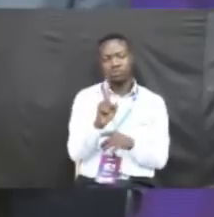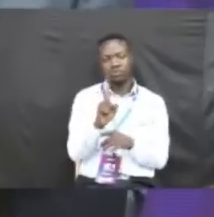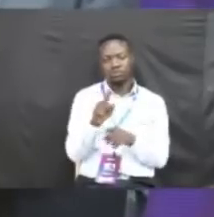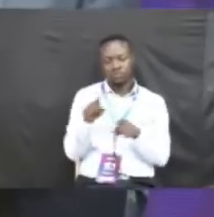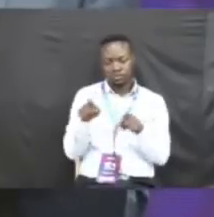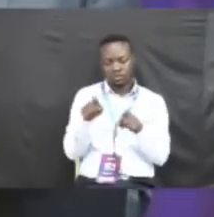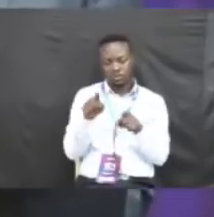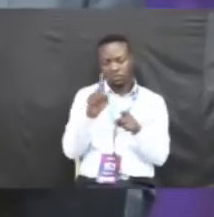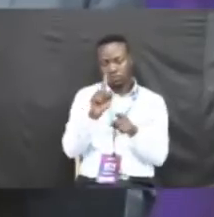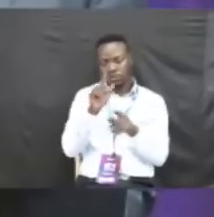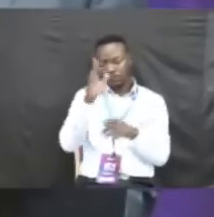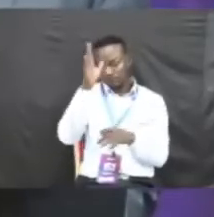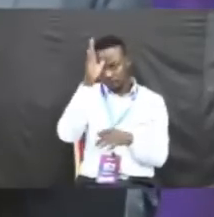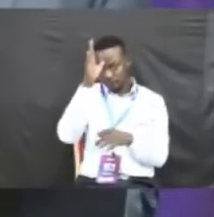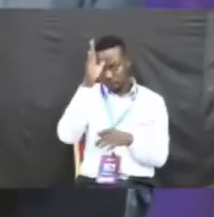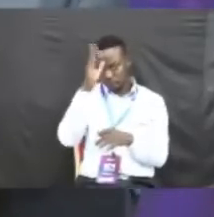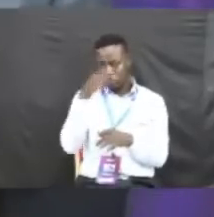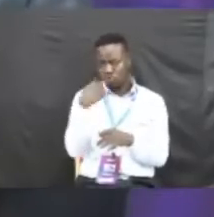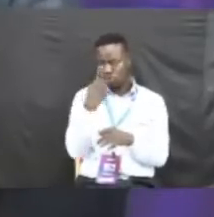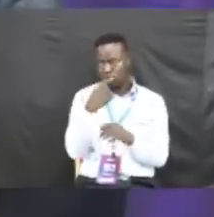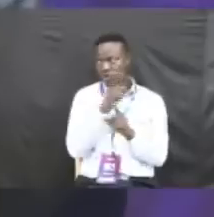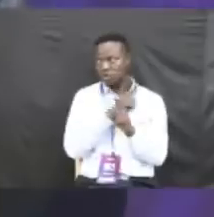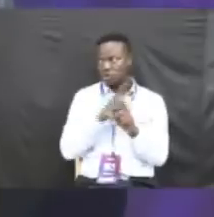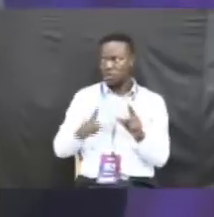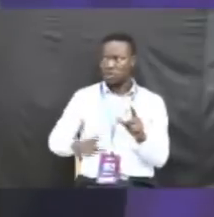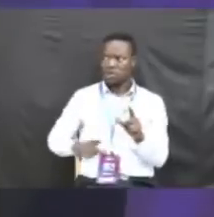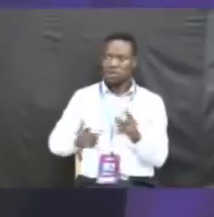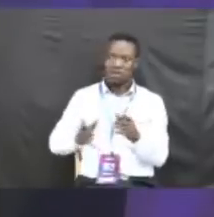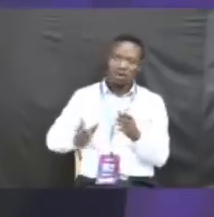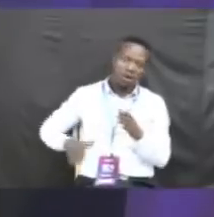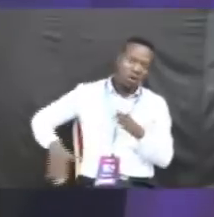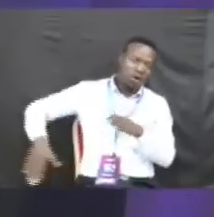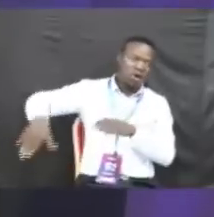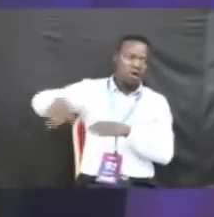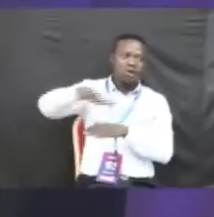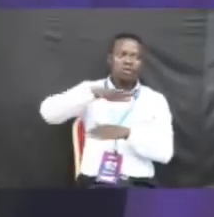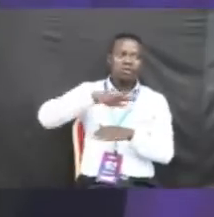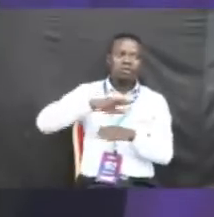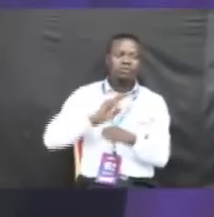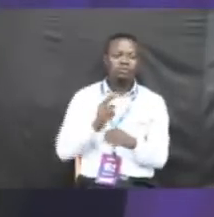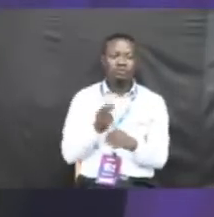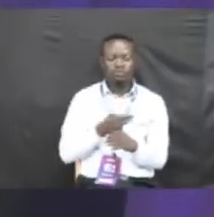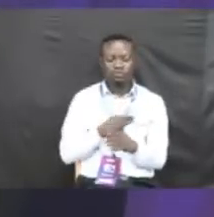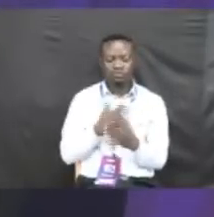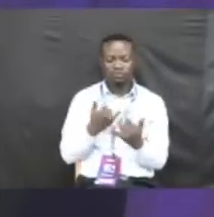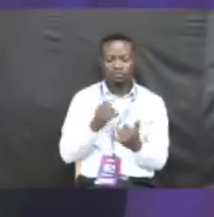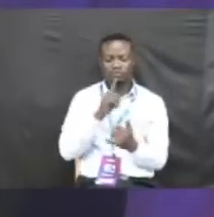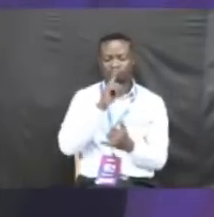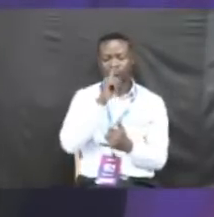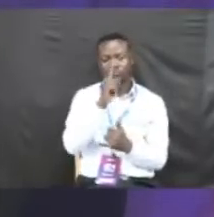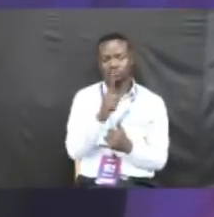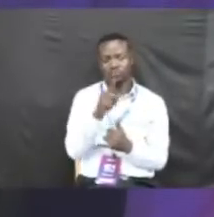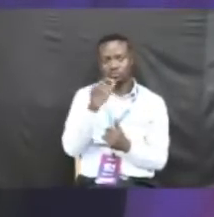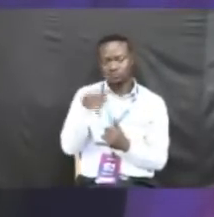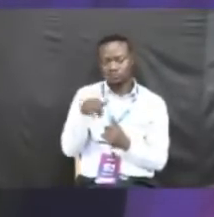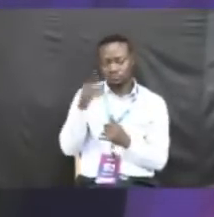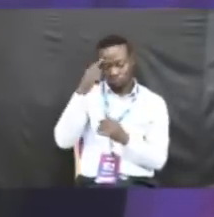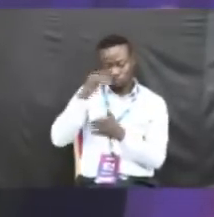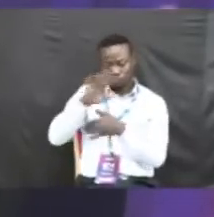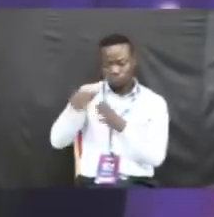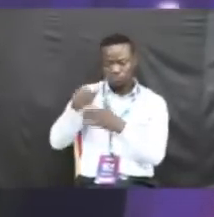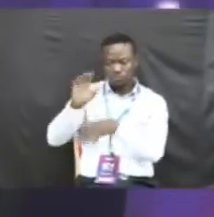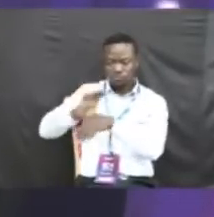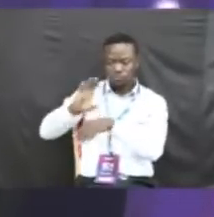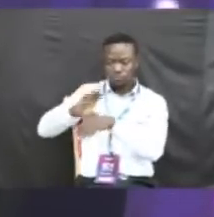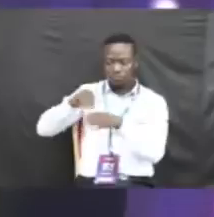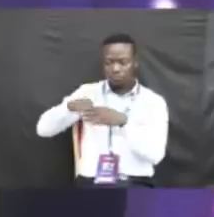indeed one father who is lord of us all. Indeed this holds true for all churches